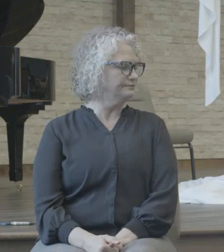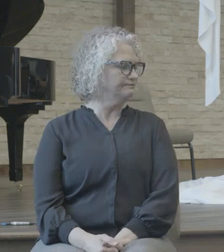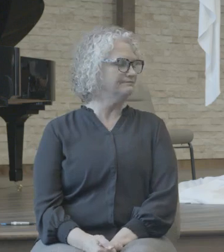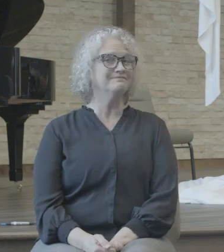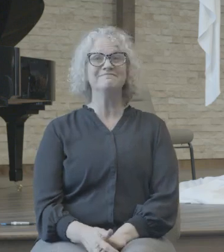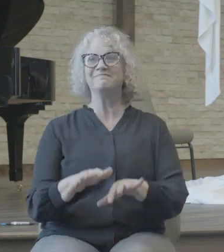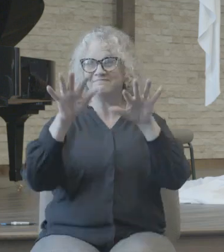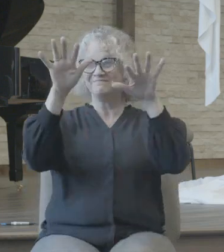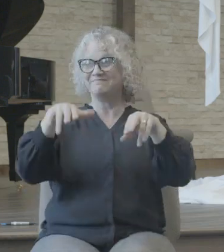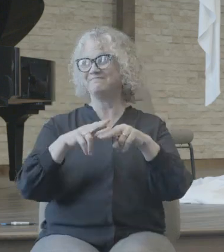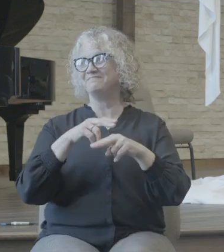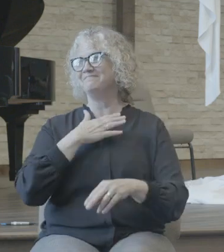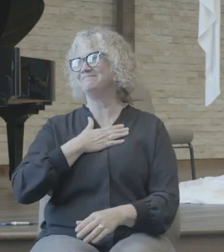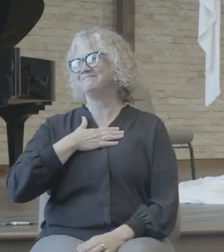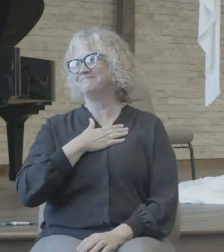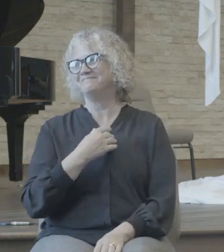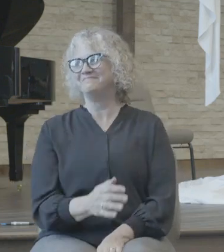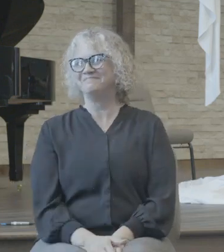may be seated.